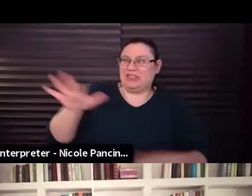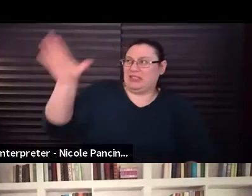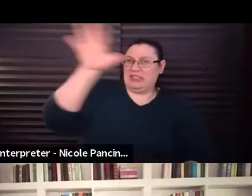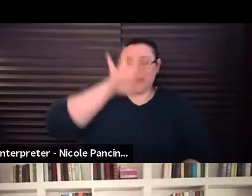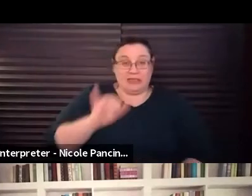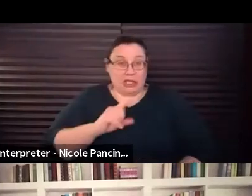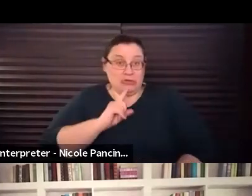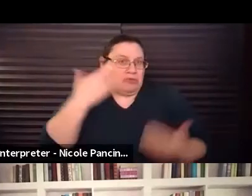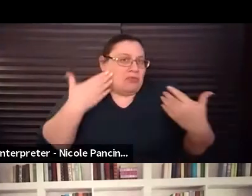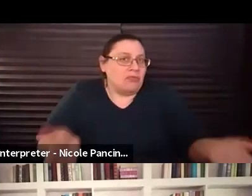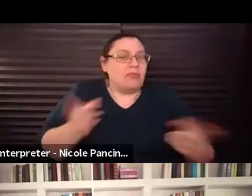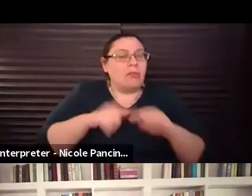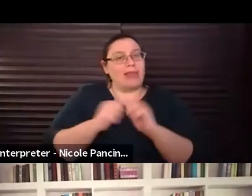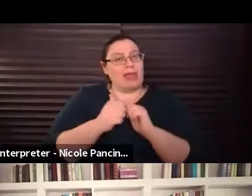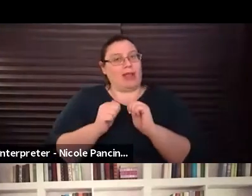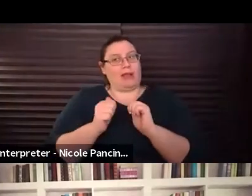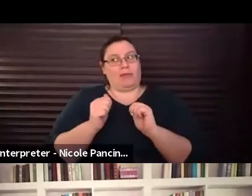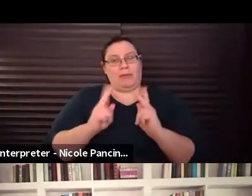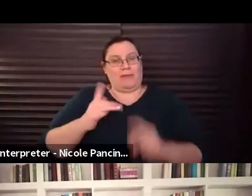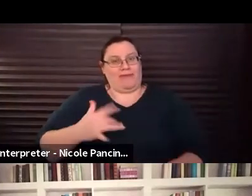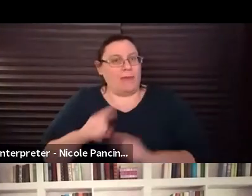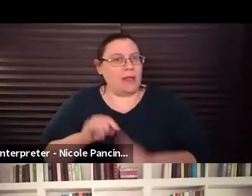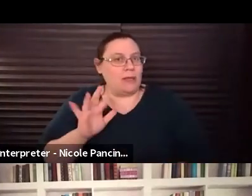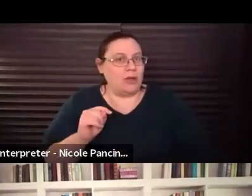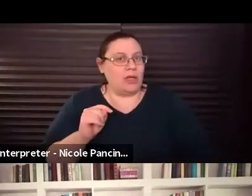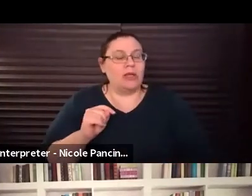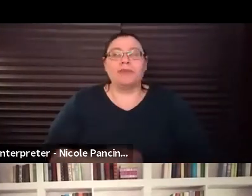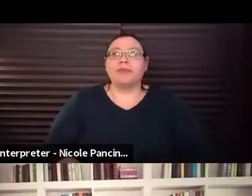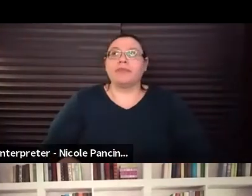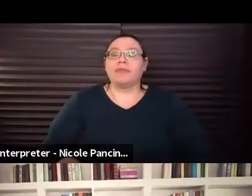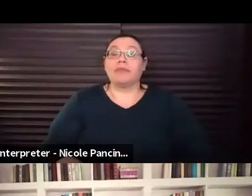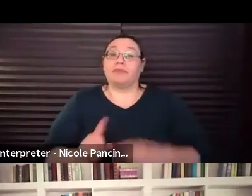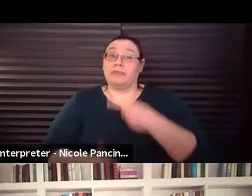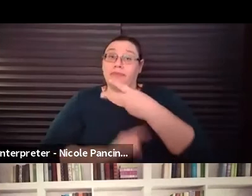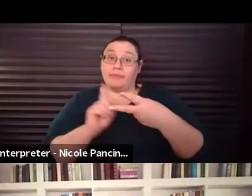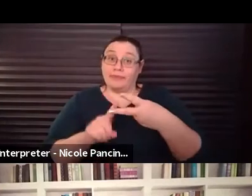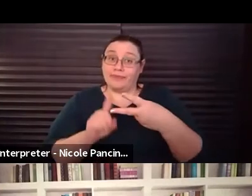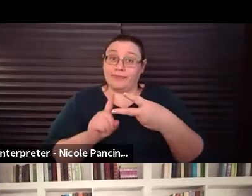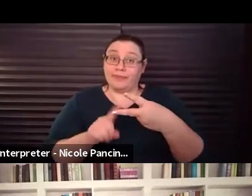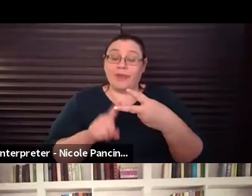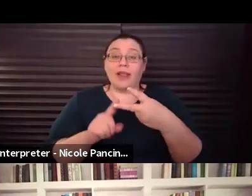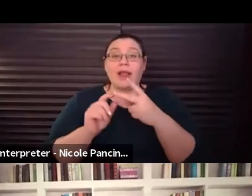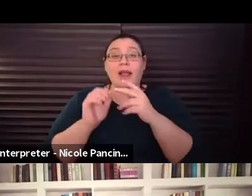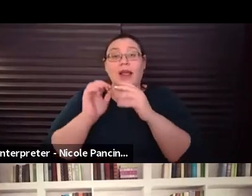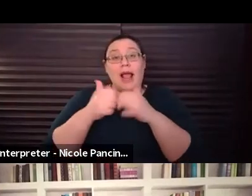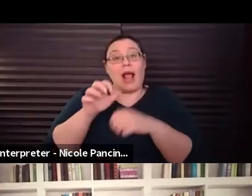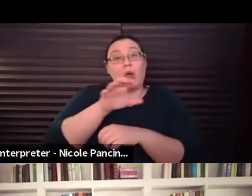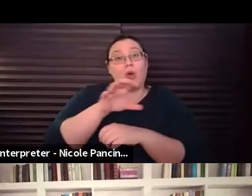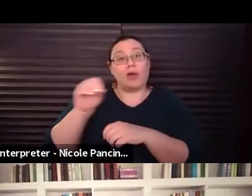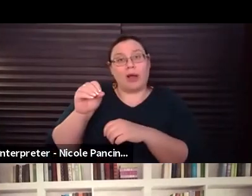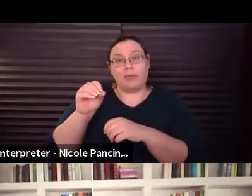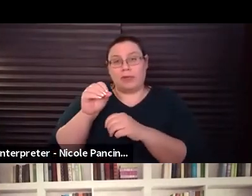that is certainly how folks experience it. So there's that piece. There's a second piece of this, and that's how the company